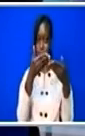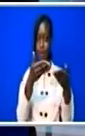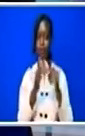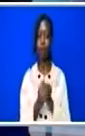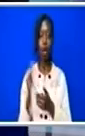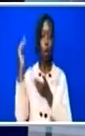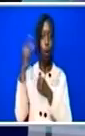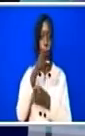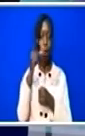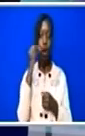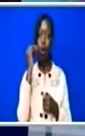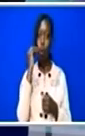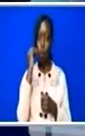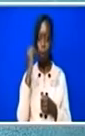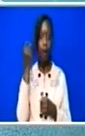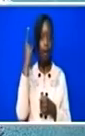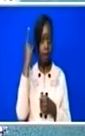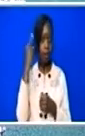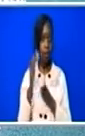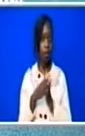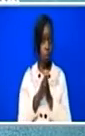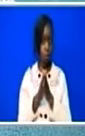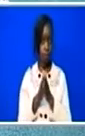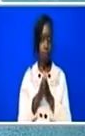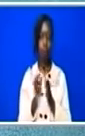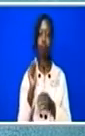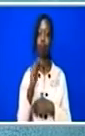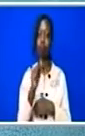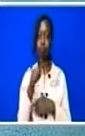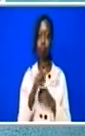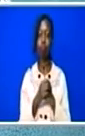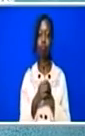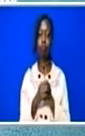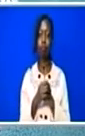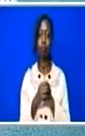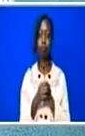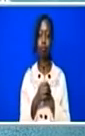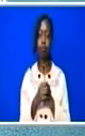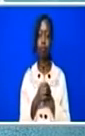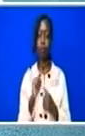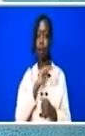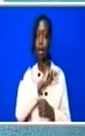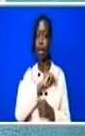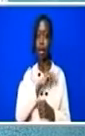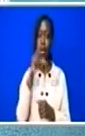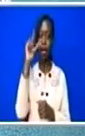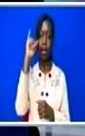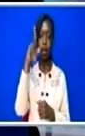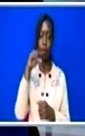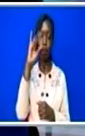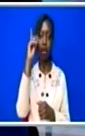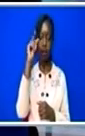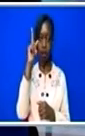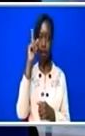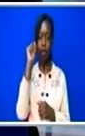I hope you at home still are getting the story. Yeah. So, the nature of lipid depends on the